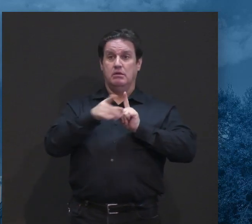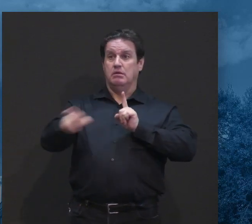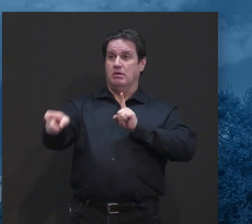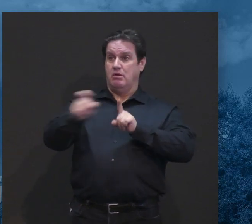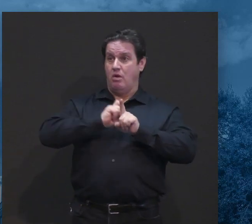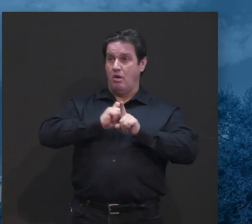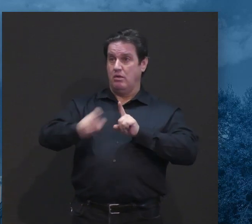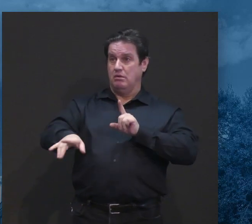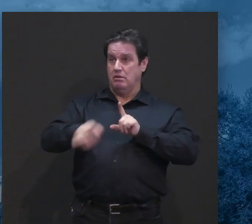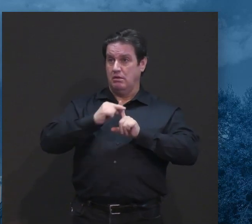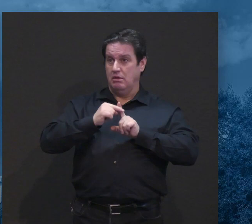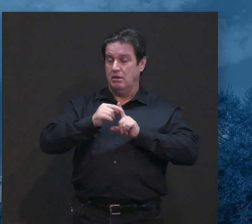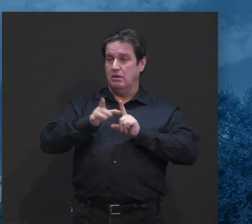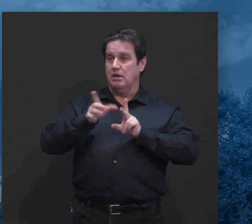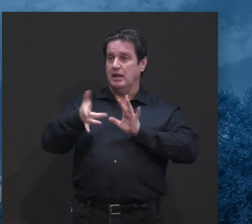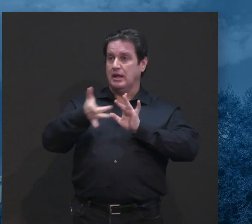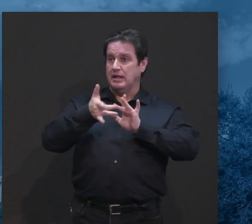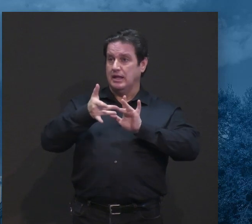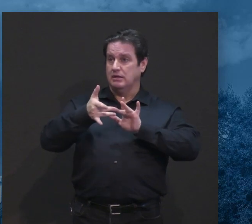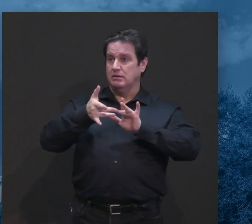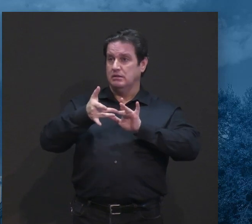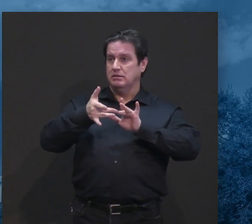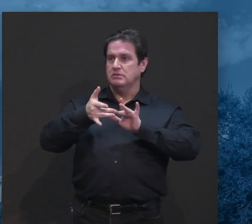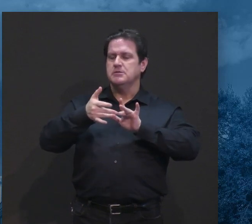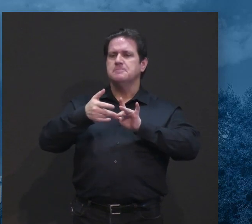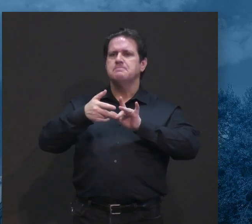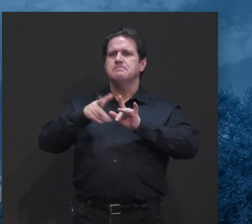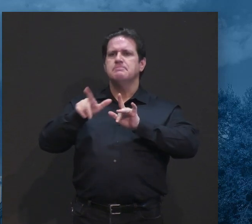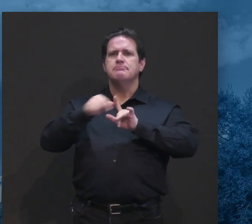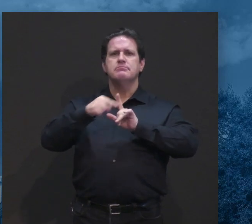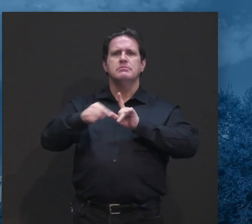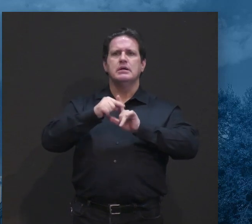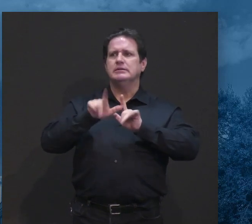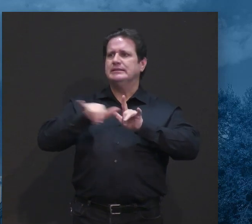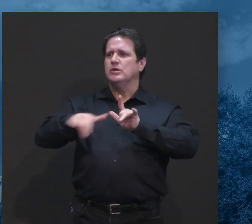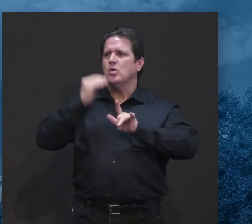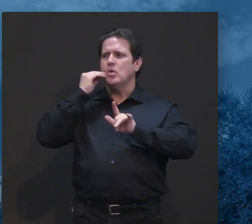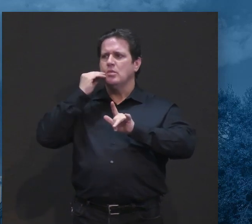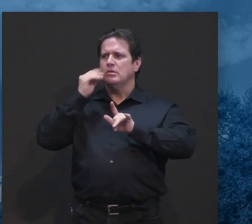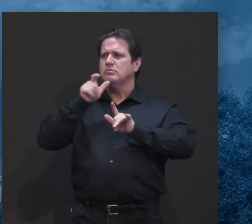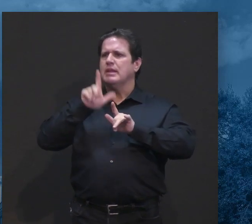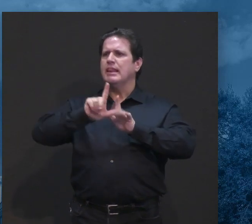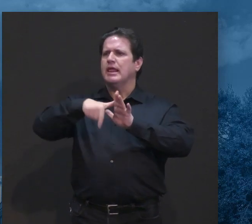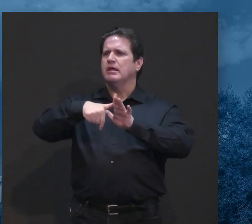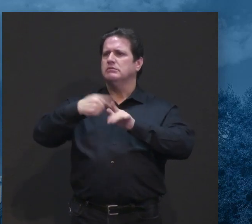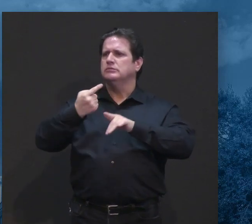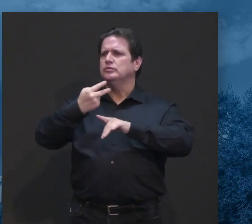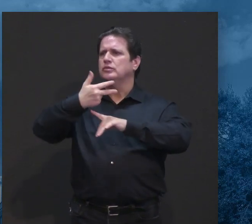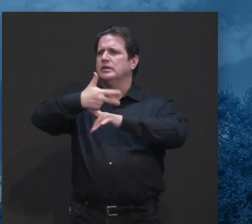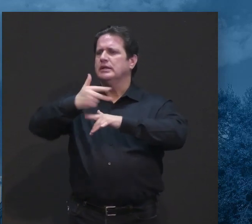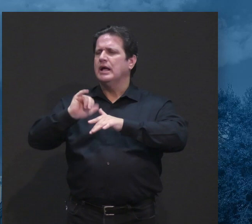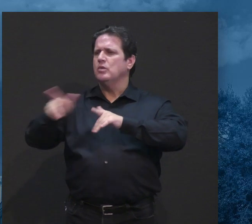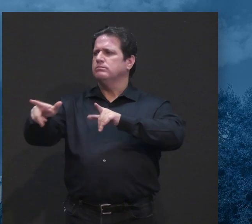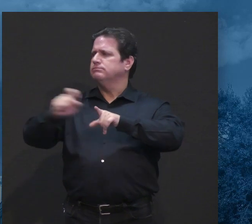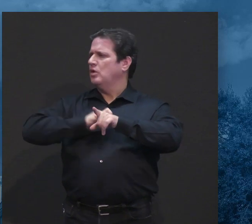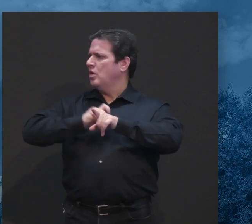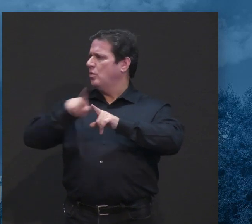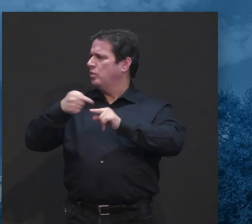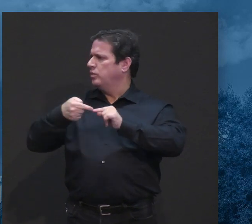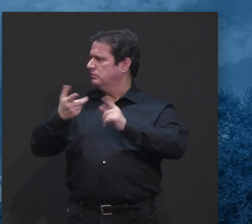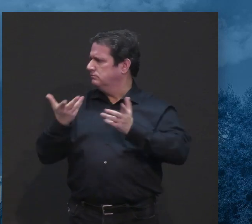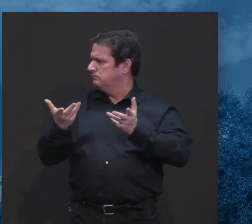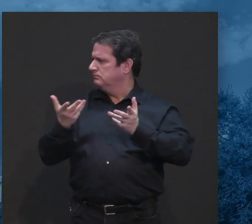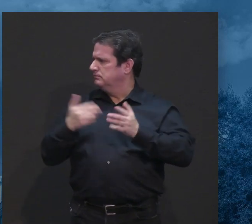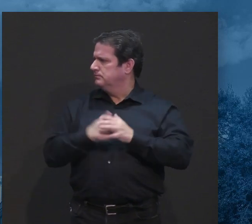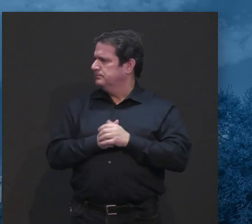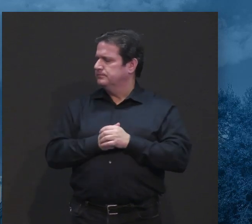been exposed to when they're hearing from DPH right now? And what are some of those tactics you hope to implement to slow